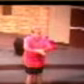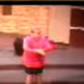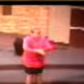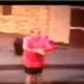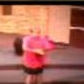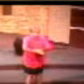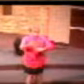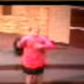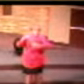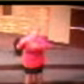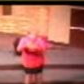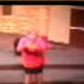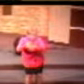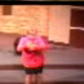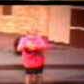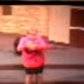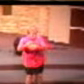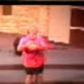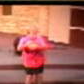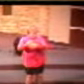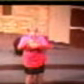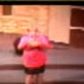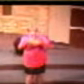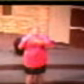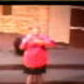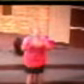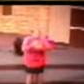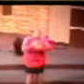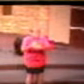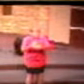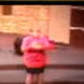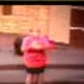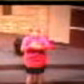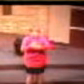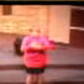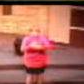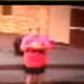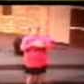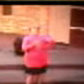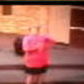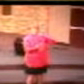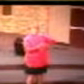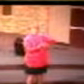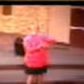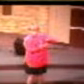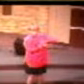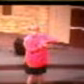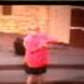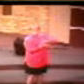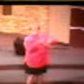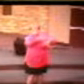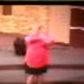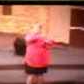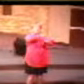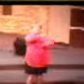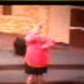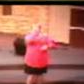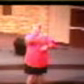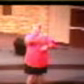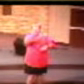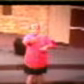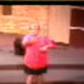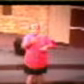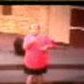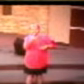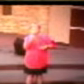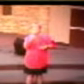Paul envisions the church as witness, as a boundary-crossing people, a church that will, as relentlessly